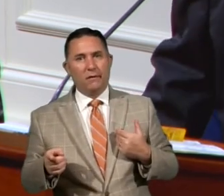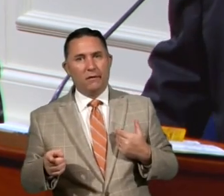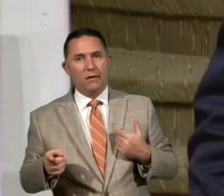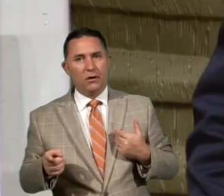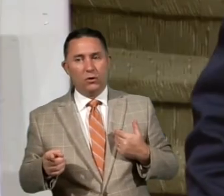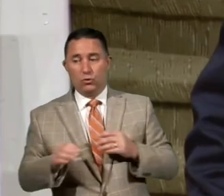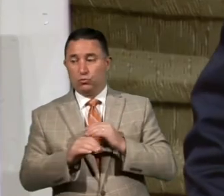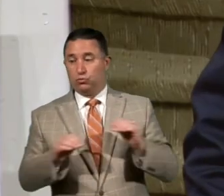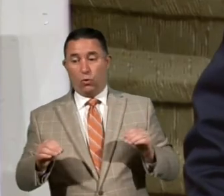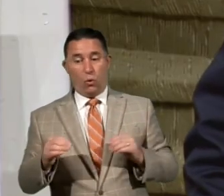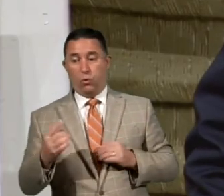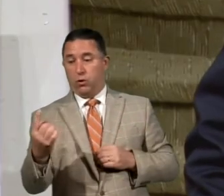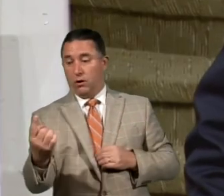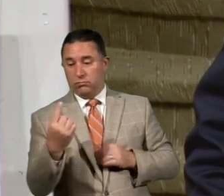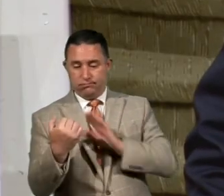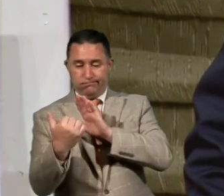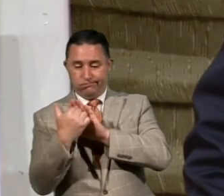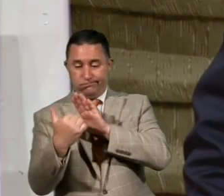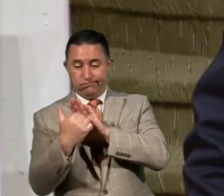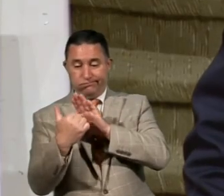But nobody ever